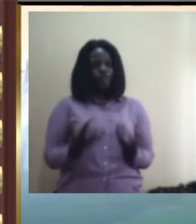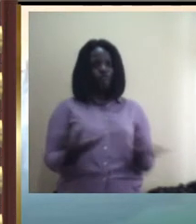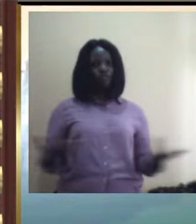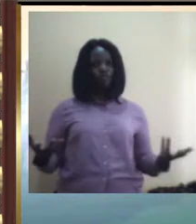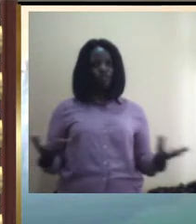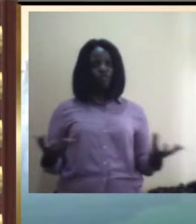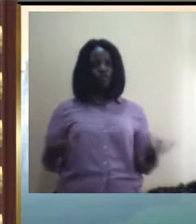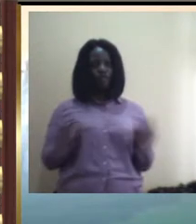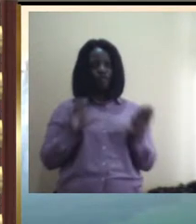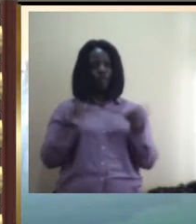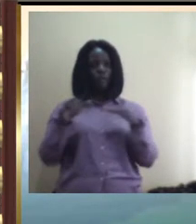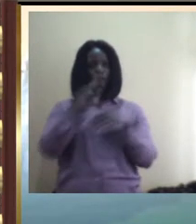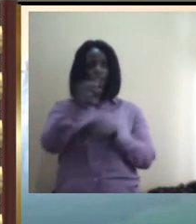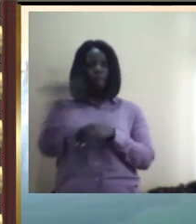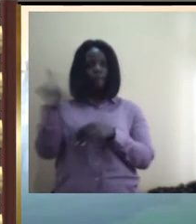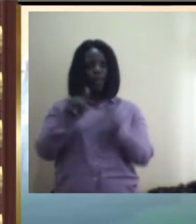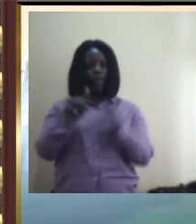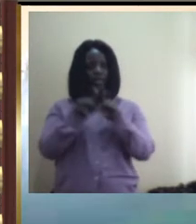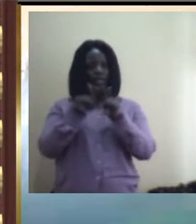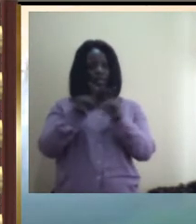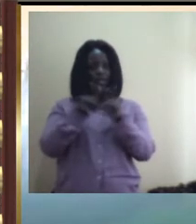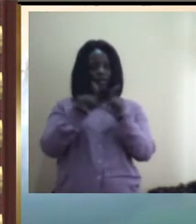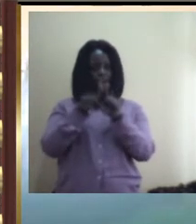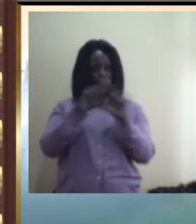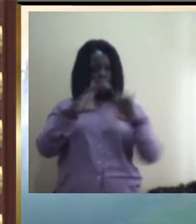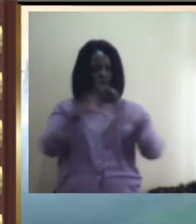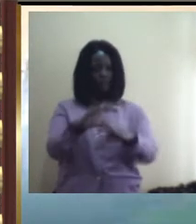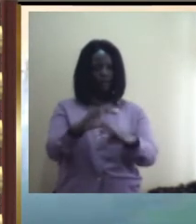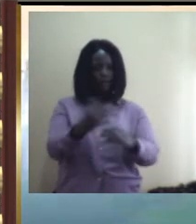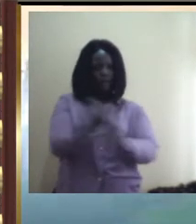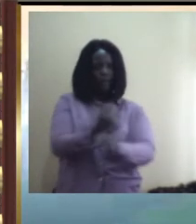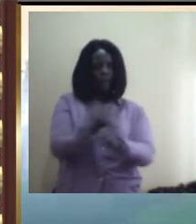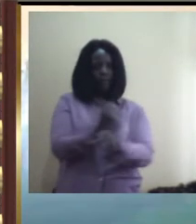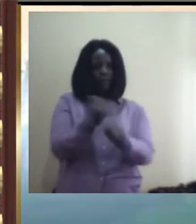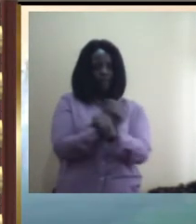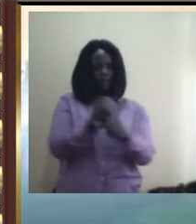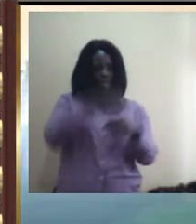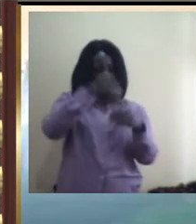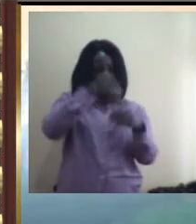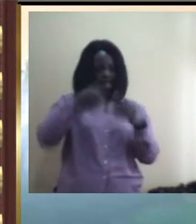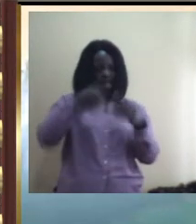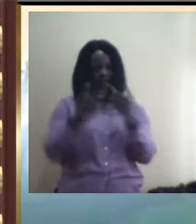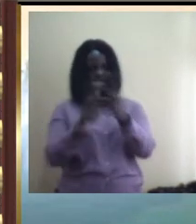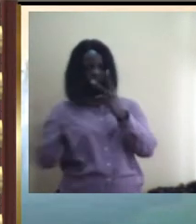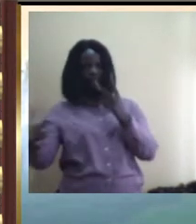resource groups and can specialize in producing different seeds and seedlings.